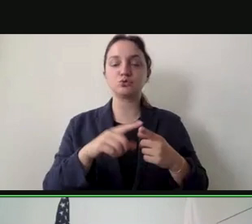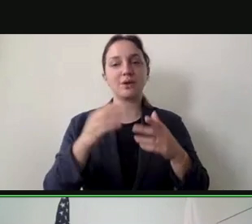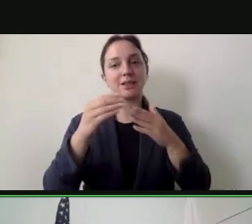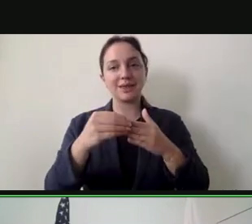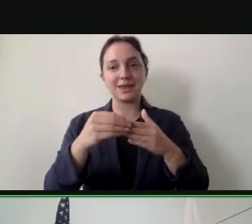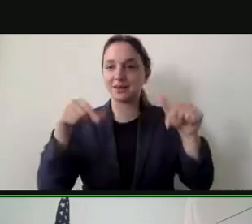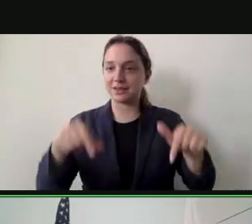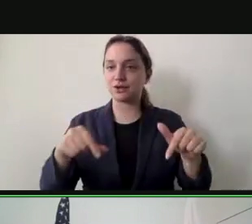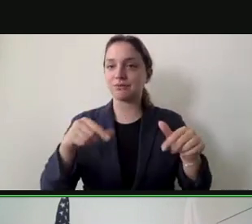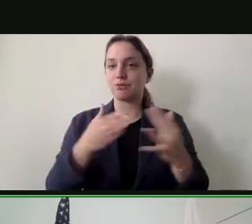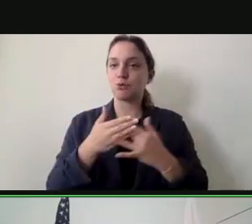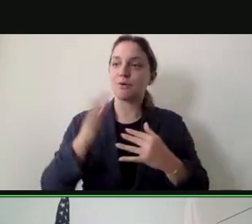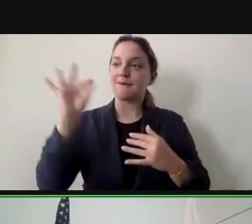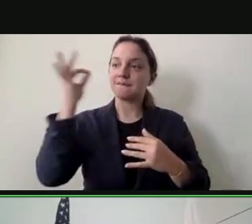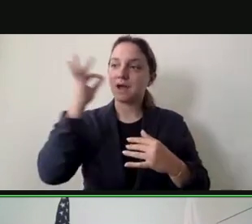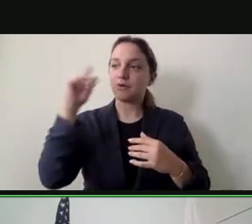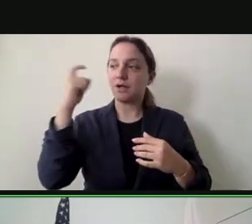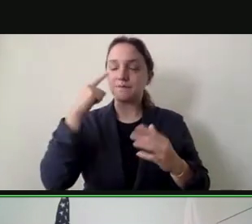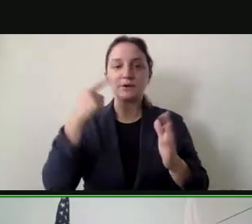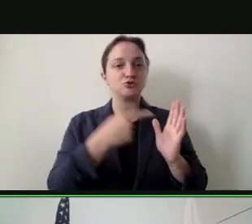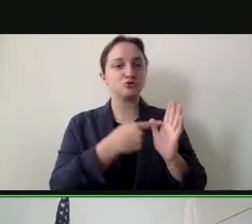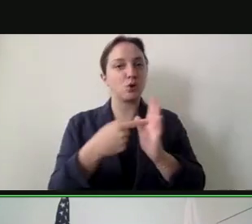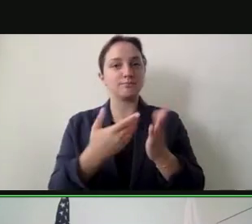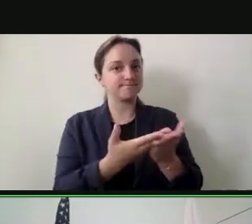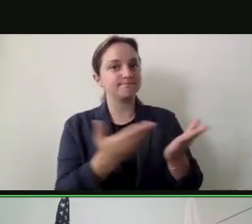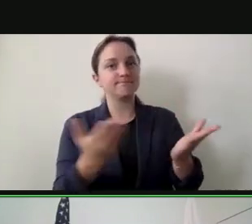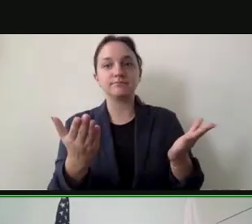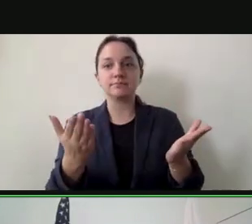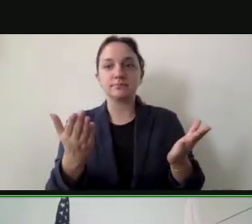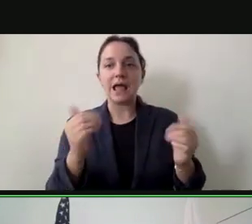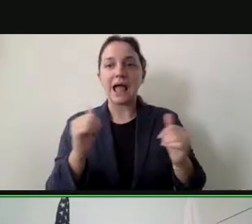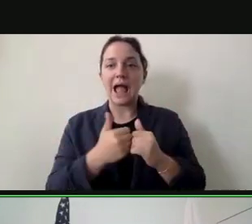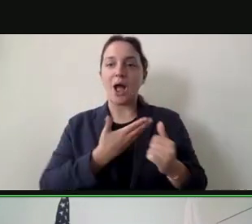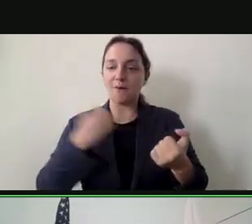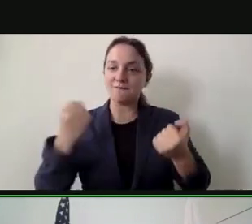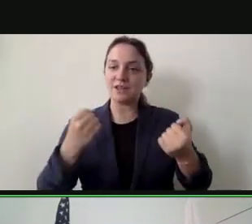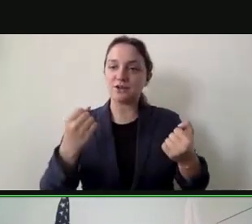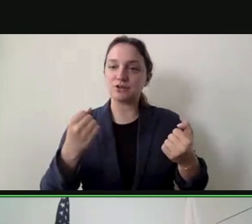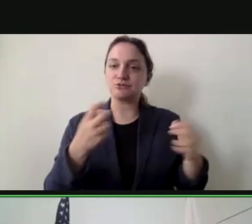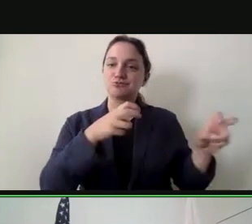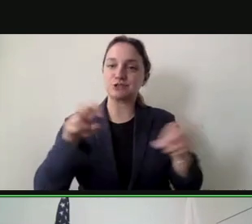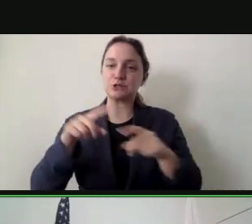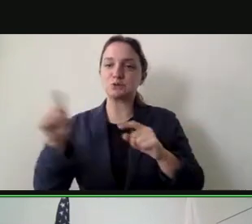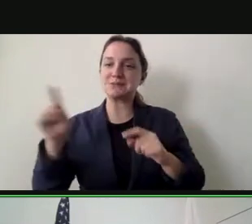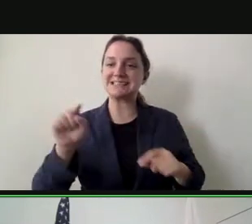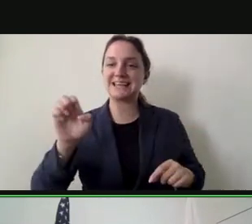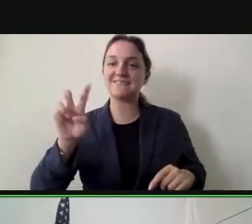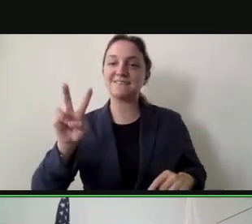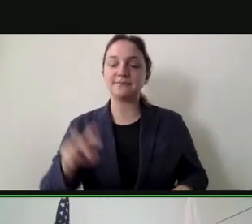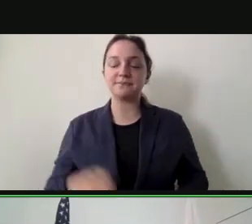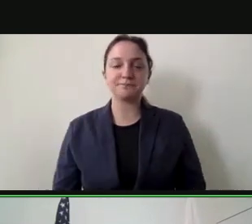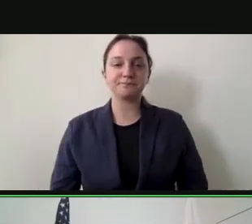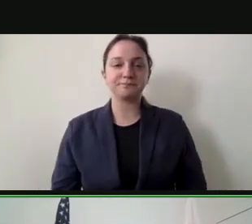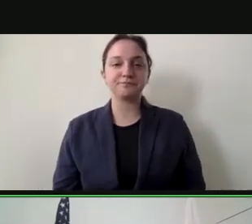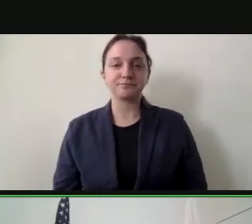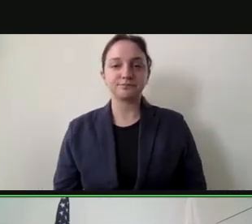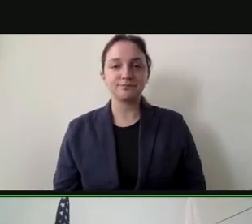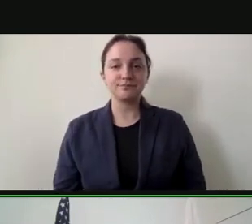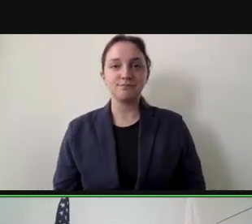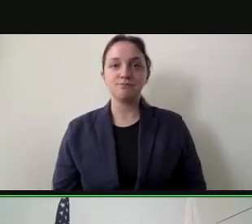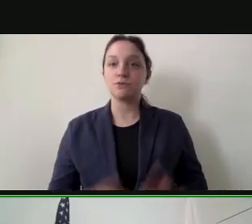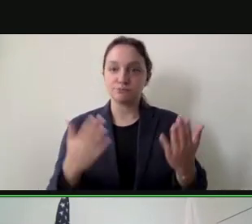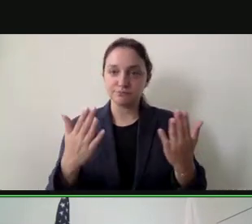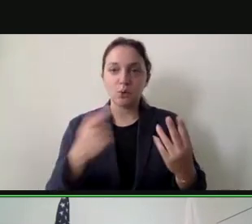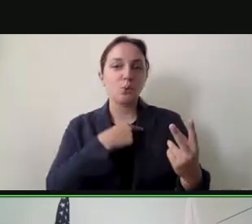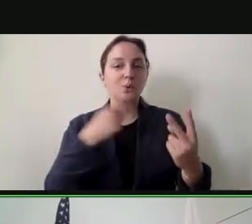the transportation revolution here in the transition. So lots of work and lots of progress like that across